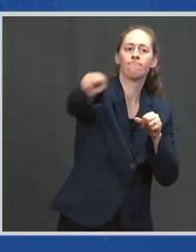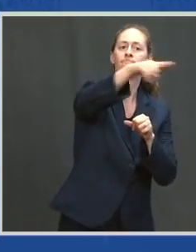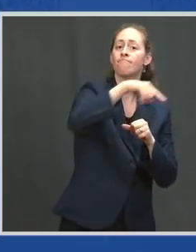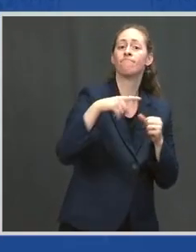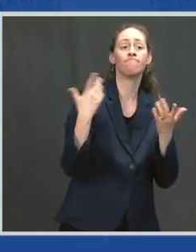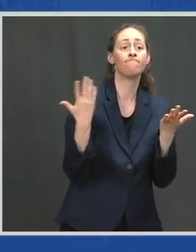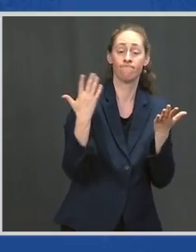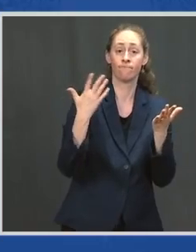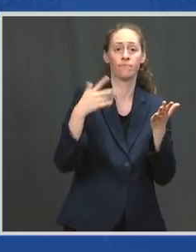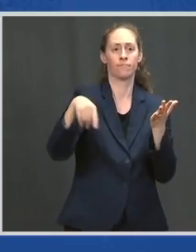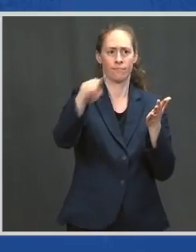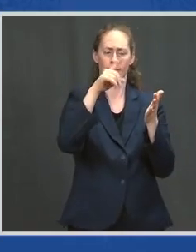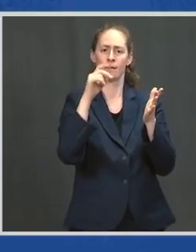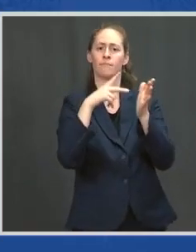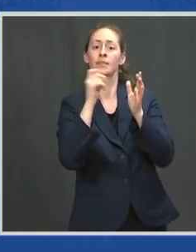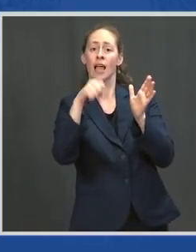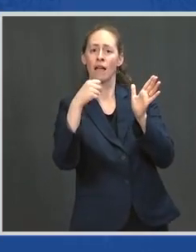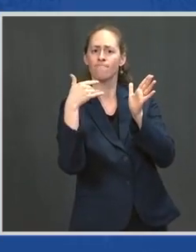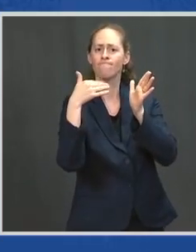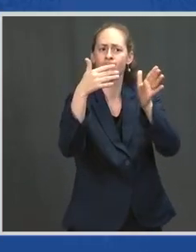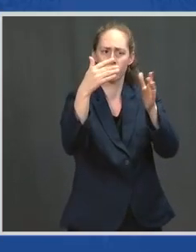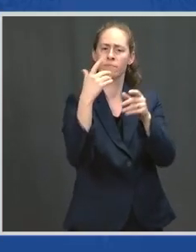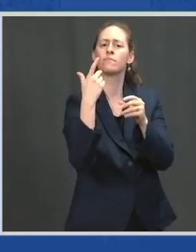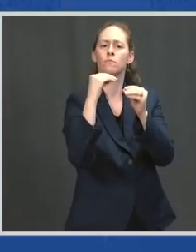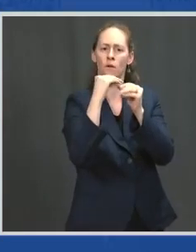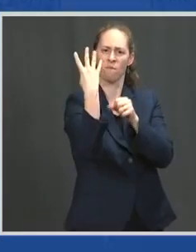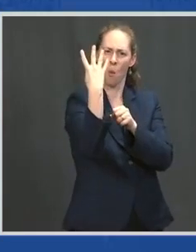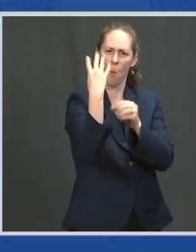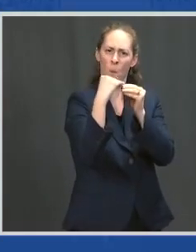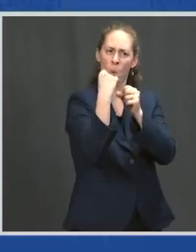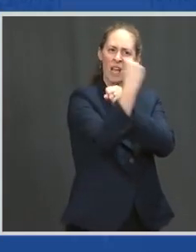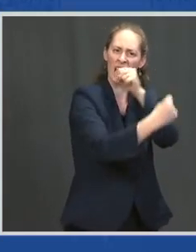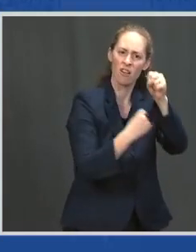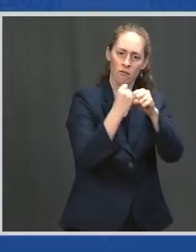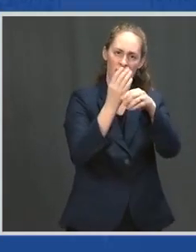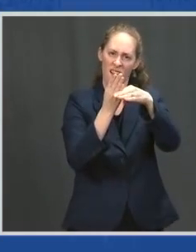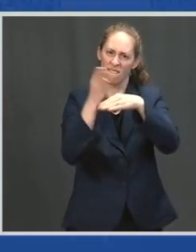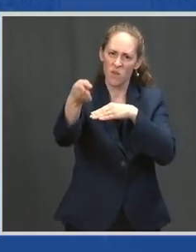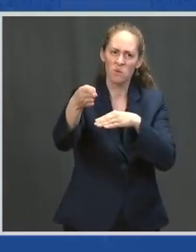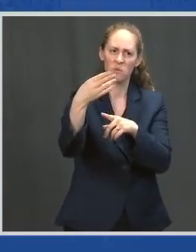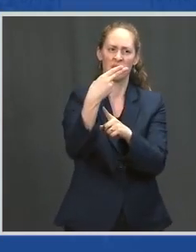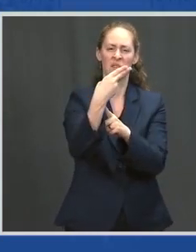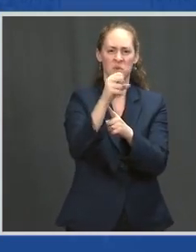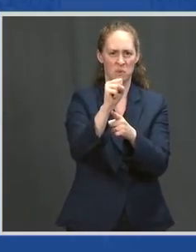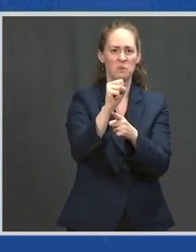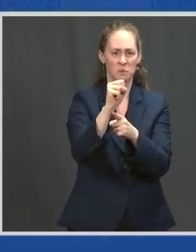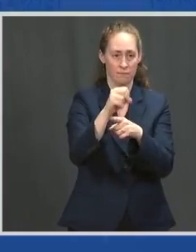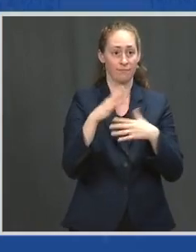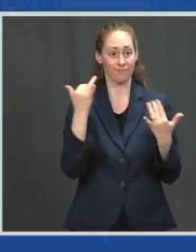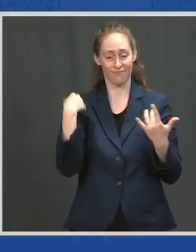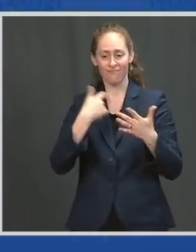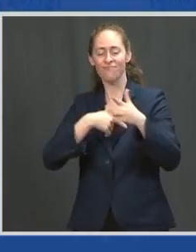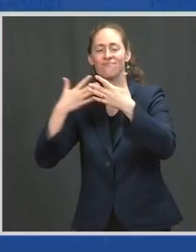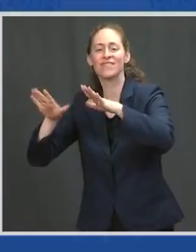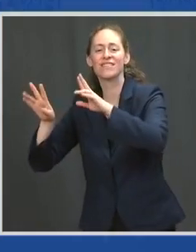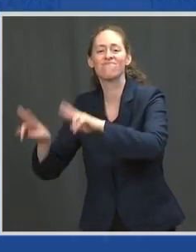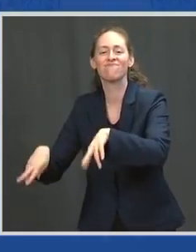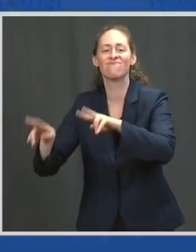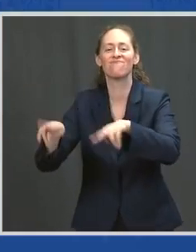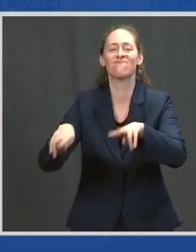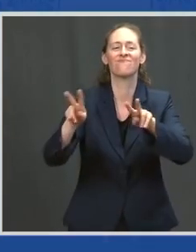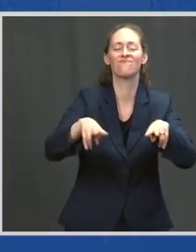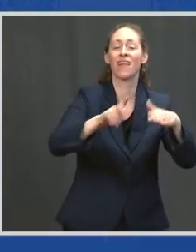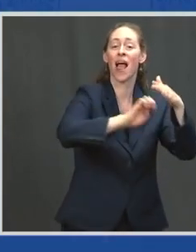were at an elementary school earlier today, and what we're talking about here means universal high-quality